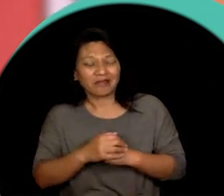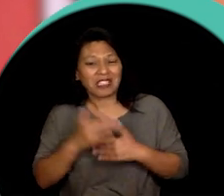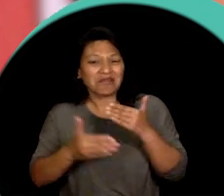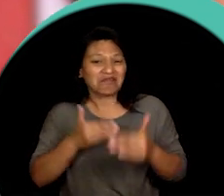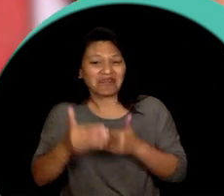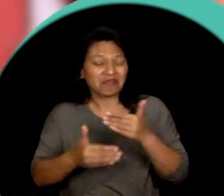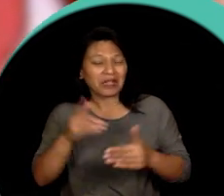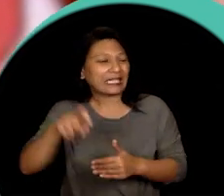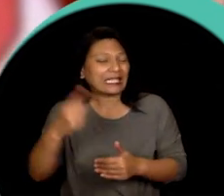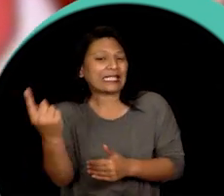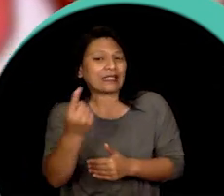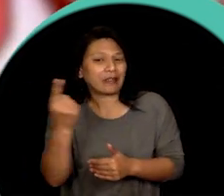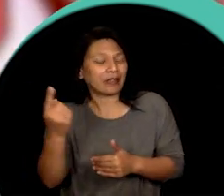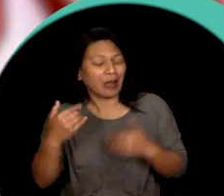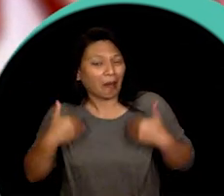game.